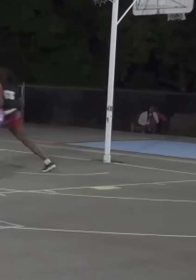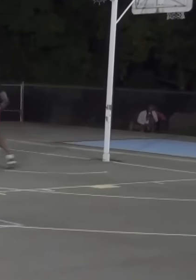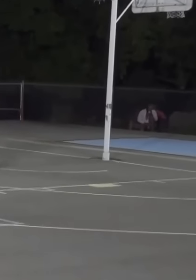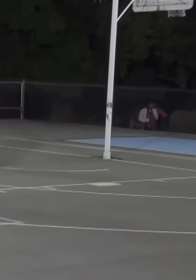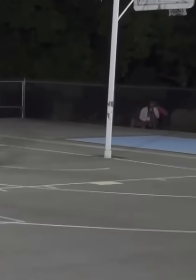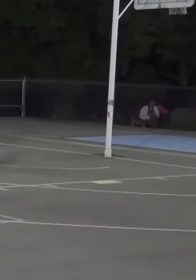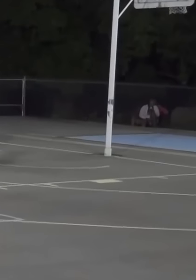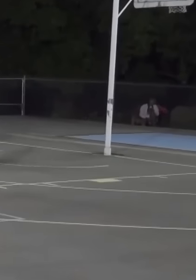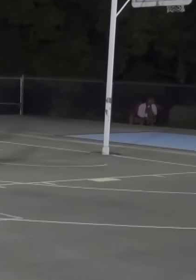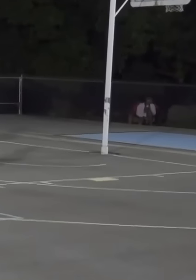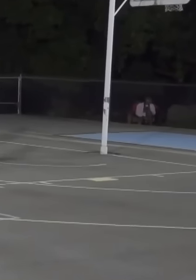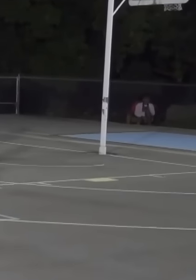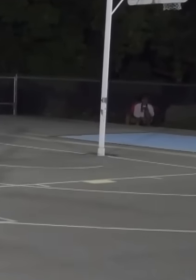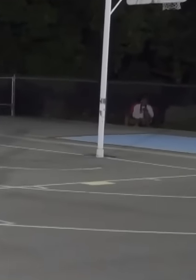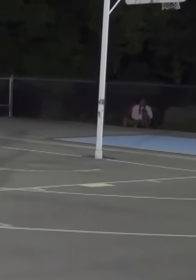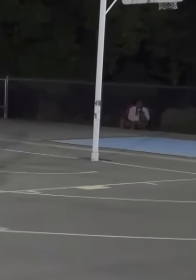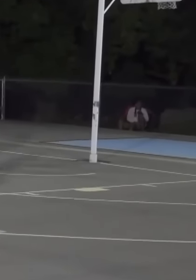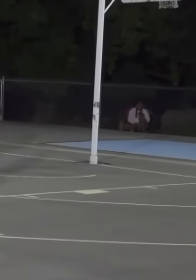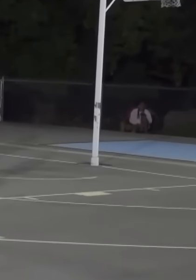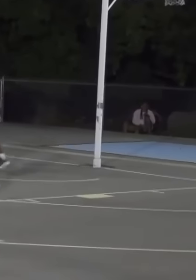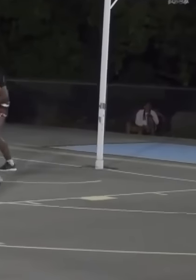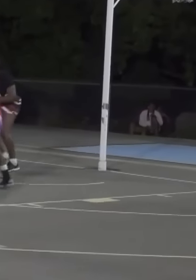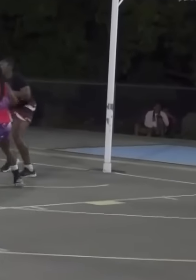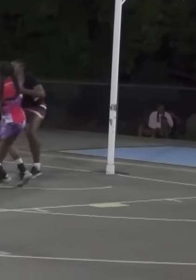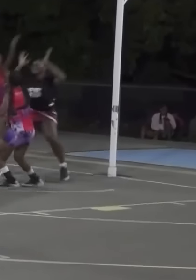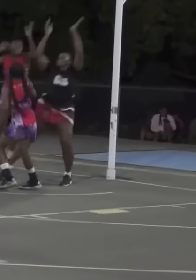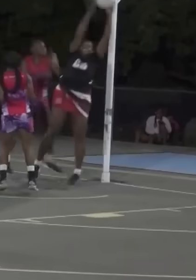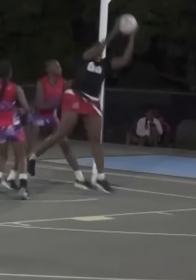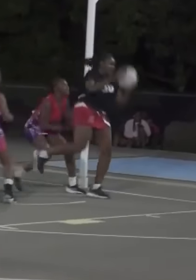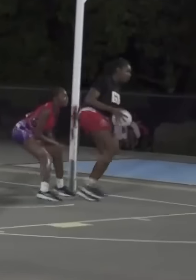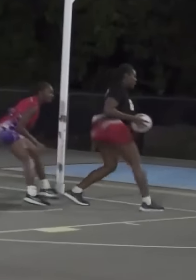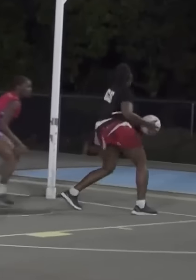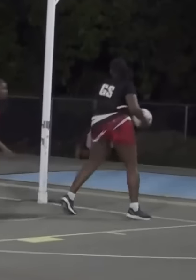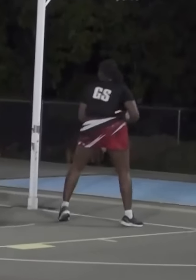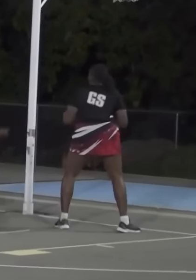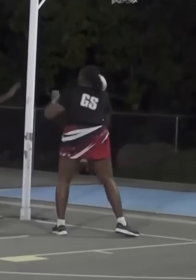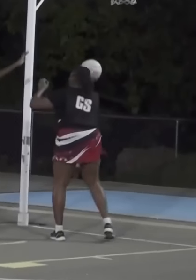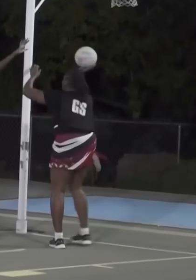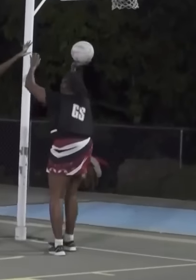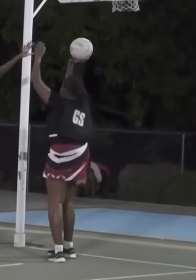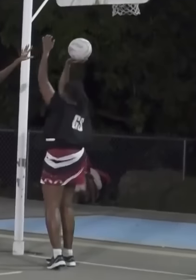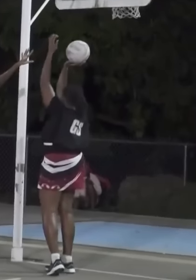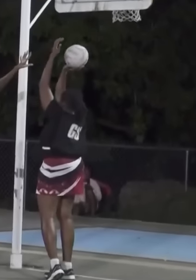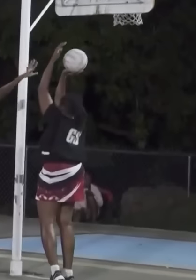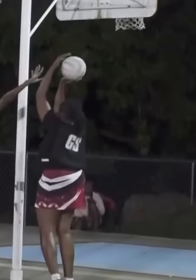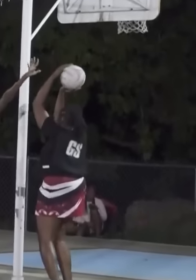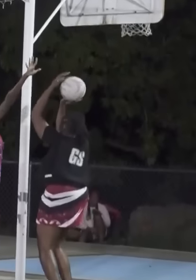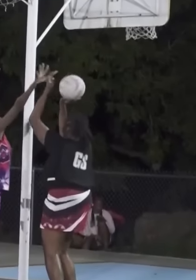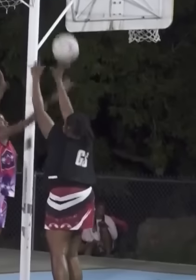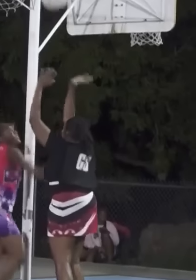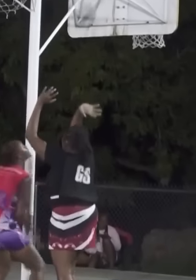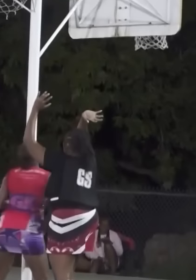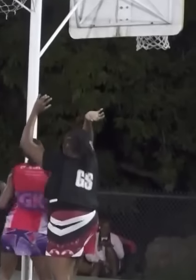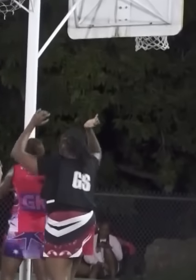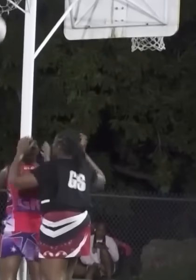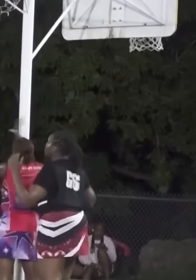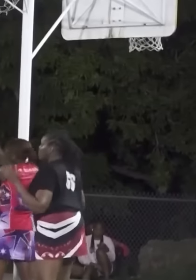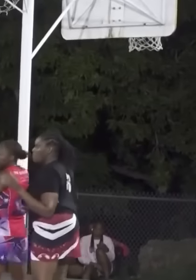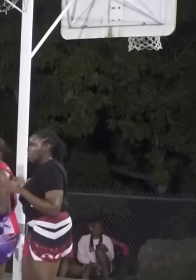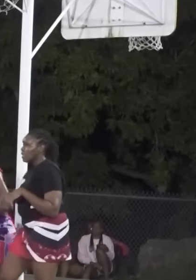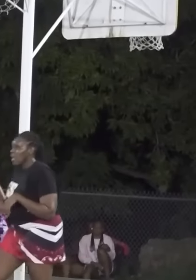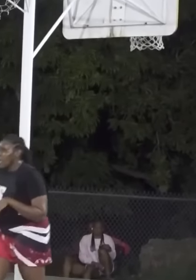court again. Blackman to wing attack Shakina Rock, who feeds the ball successfully into Agard. A nice overhead lob, and you sure bet it would